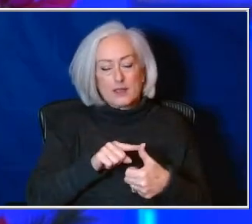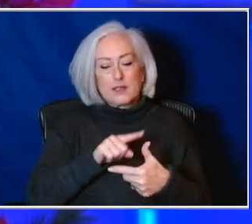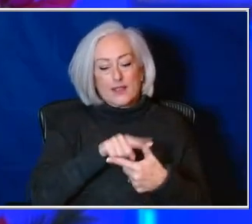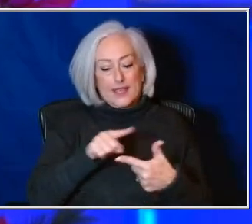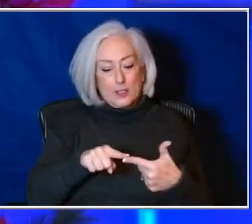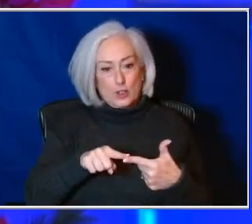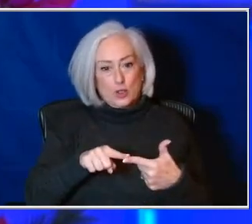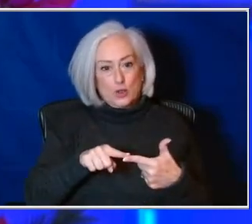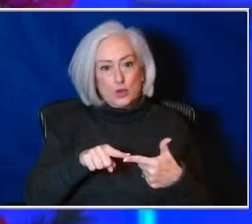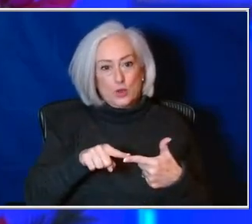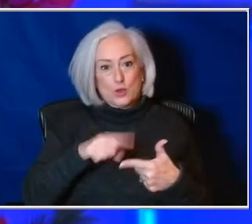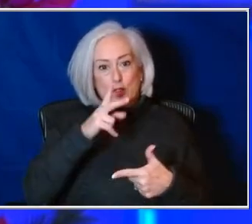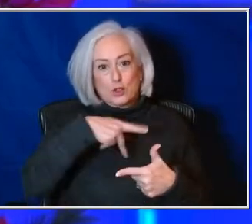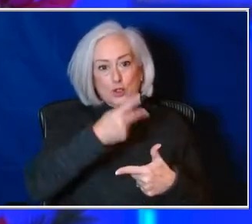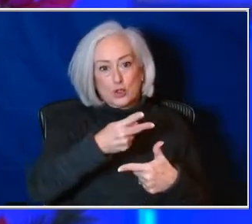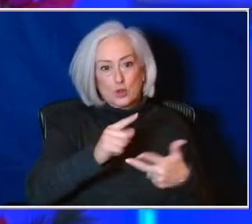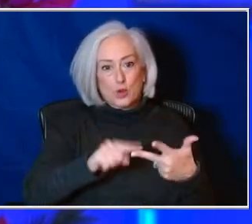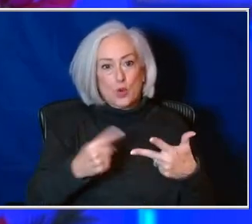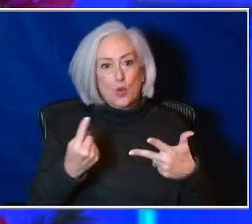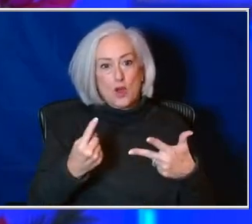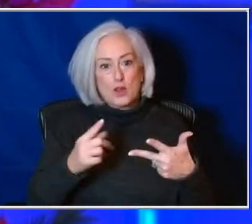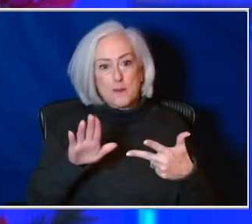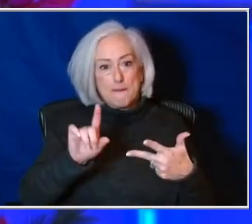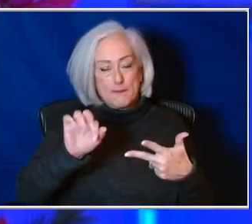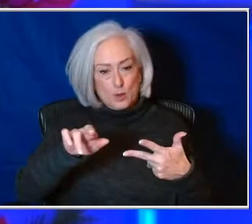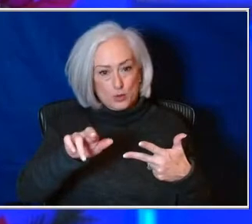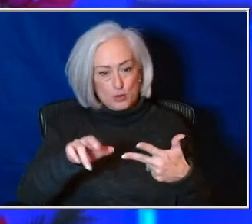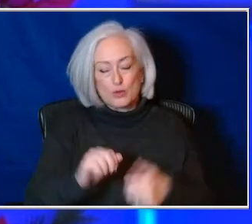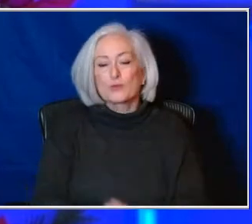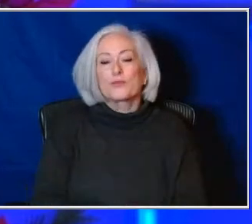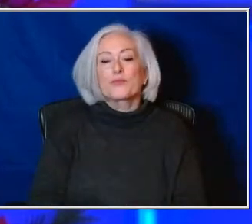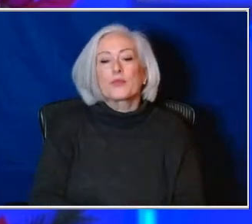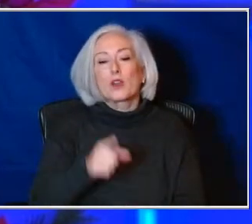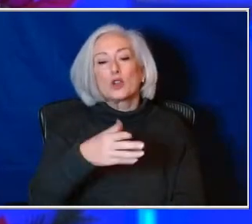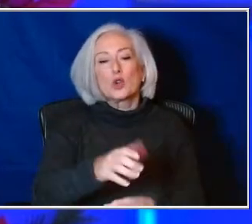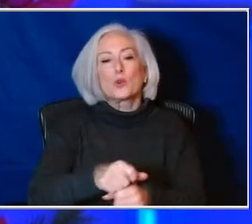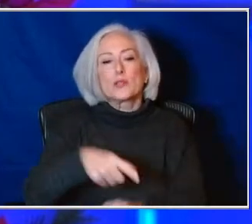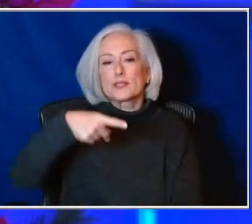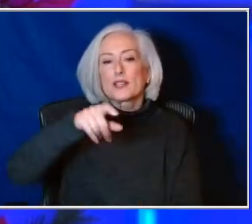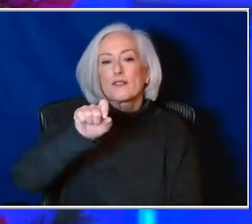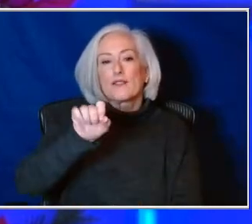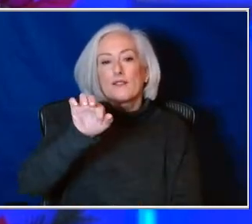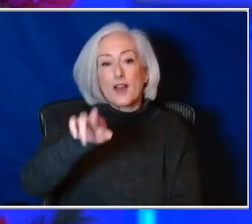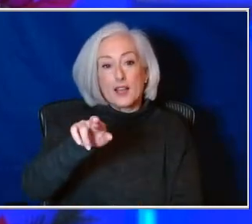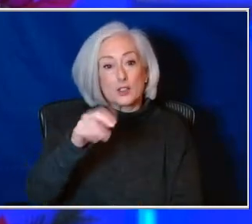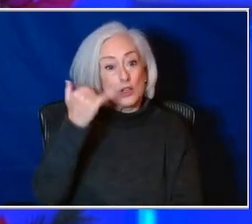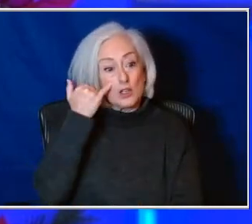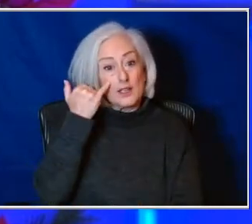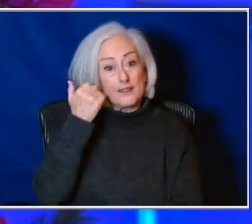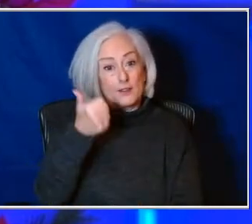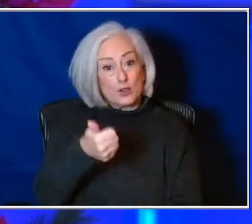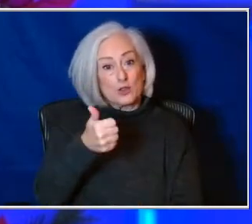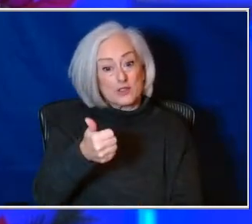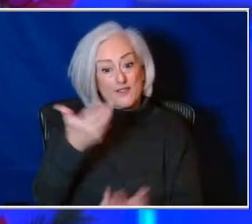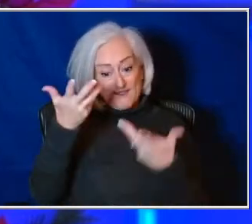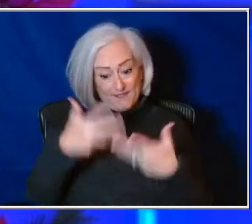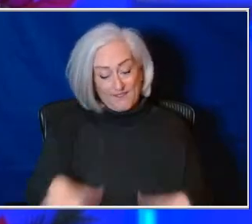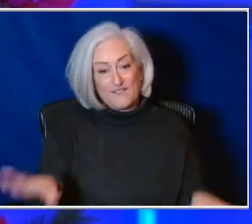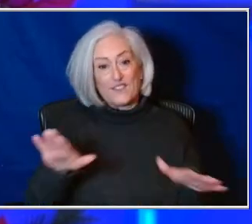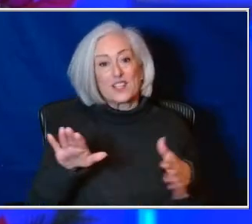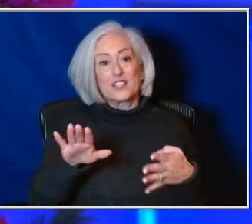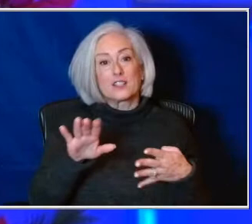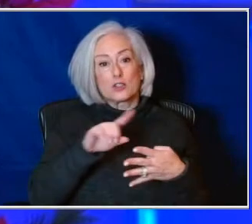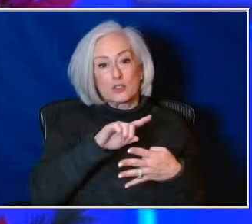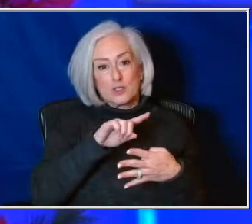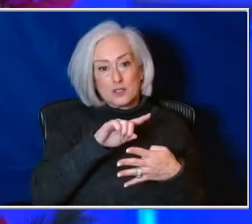1 for the booster. The other thing is, if you have received Pfizer, if you have completed your Pfizer primary series,